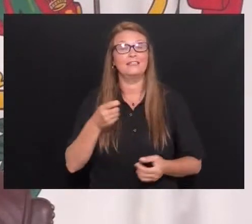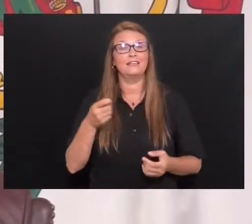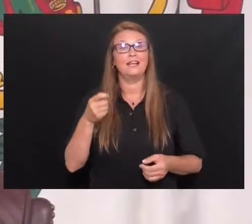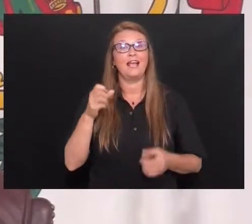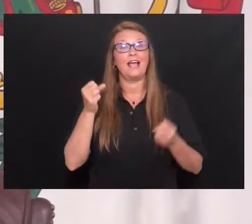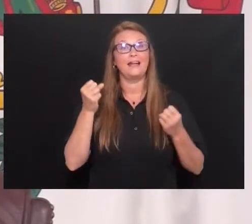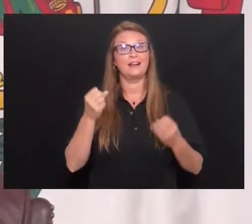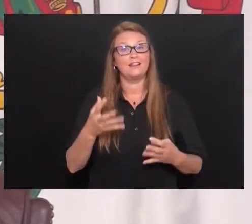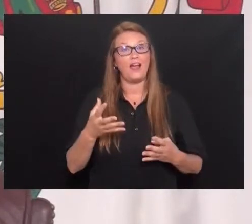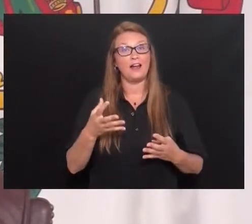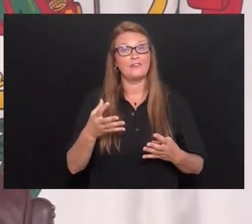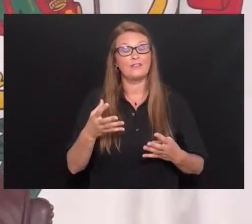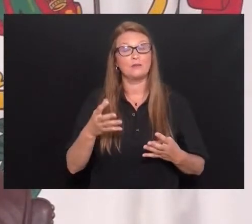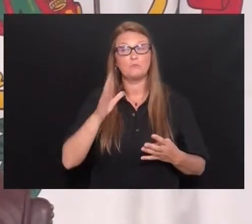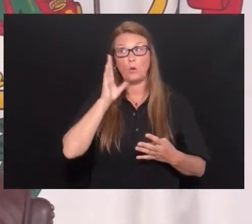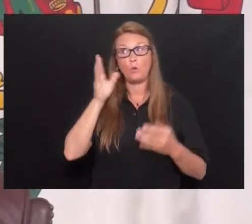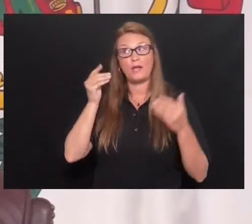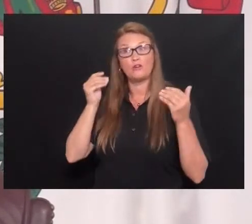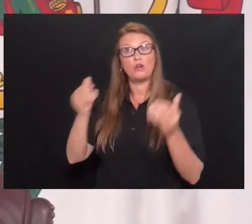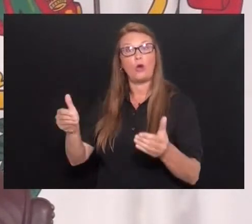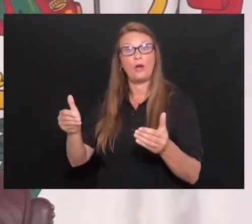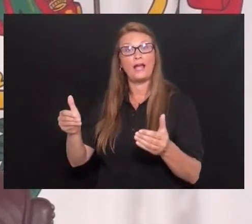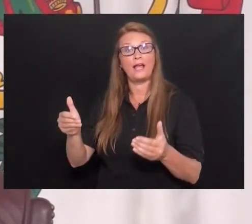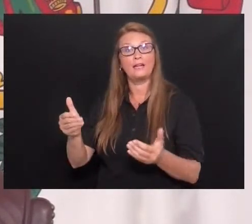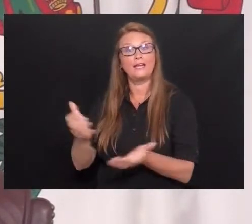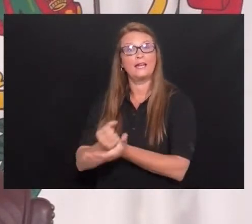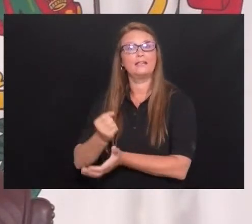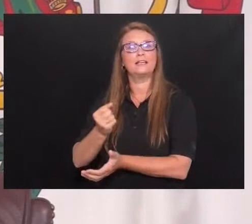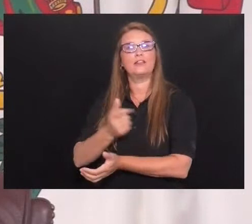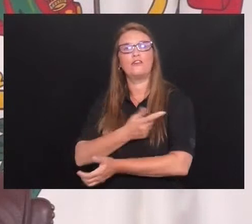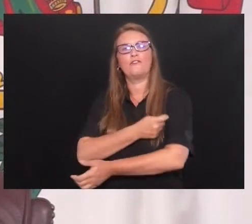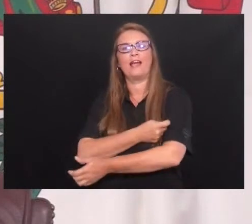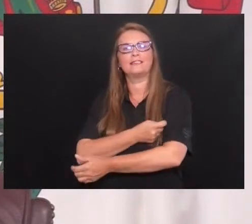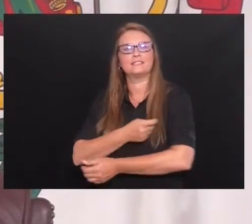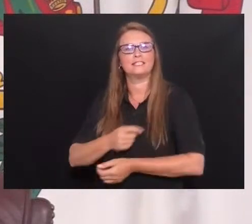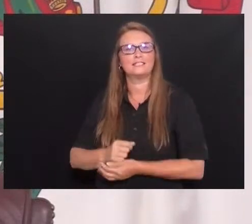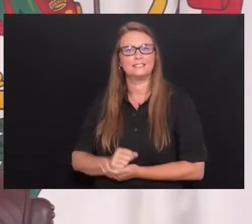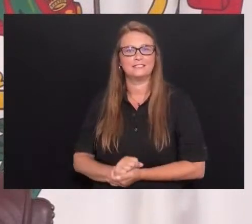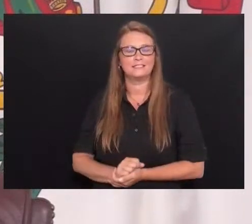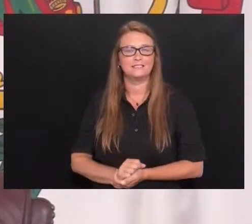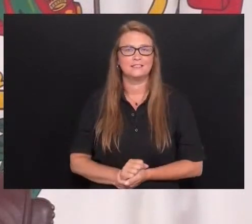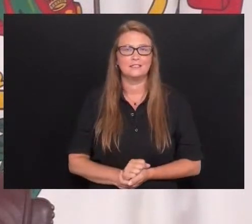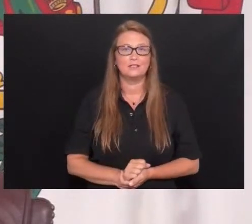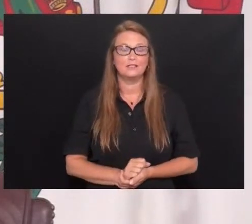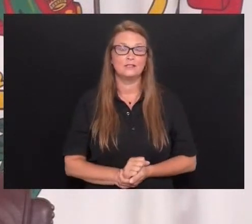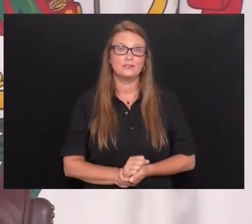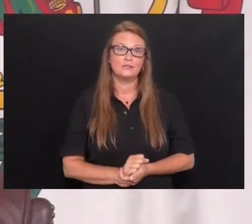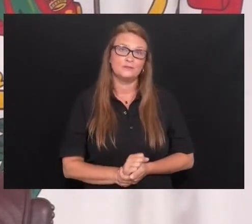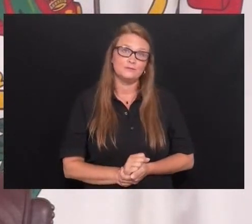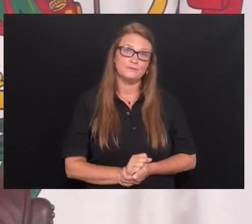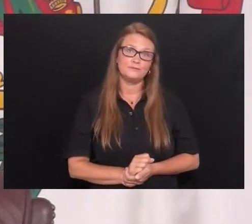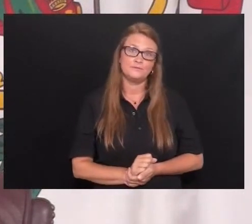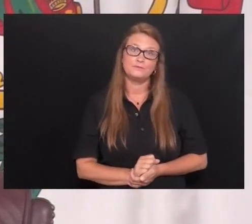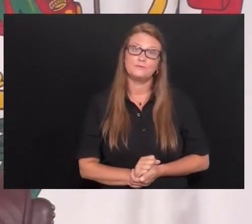those kids will go. We're seeing it all the time. You know, and so